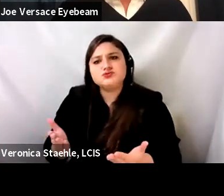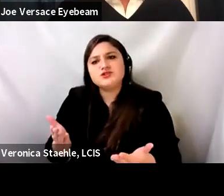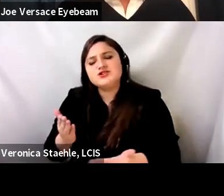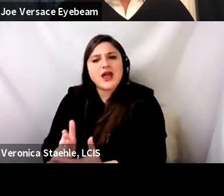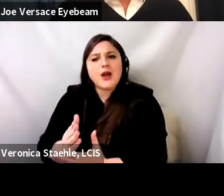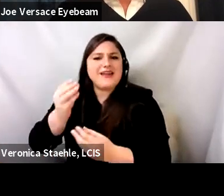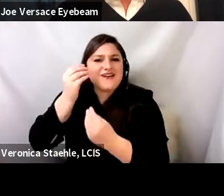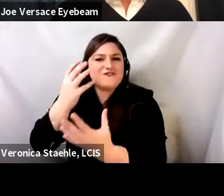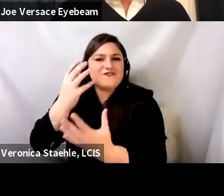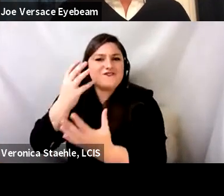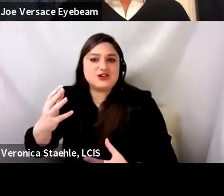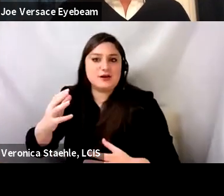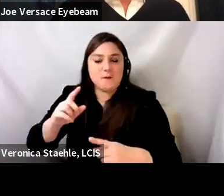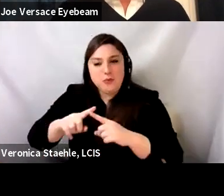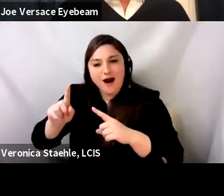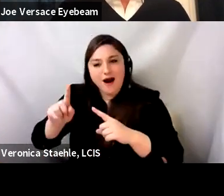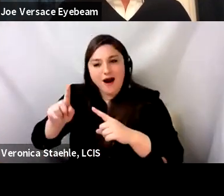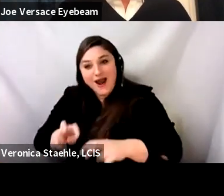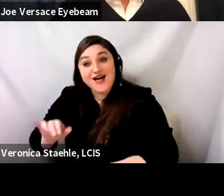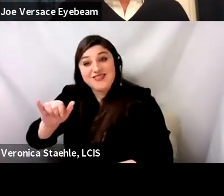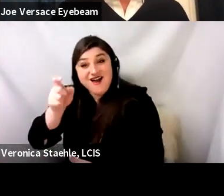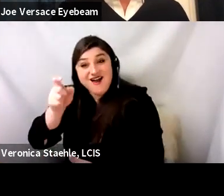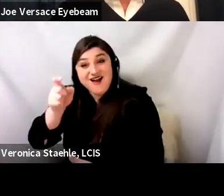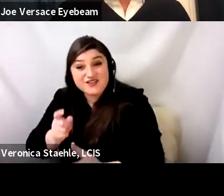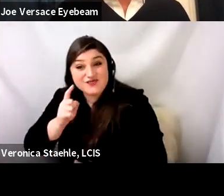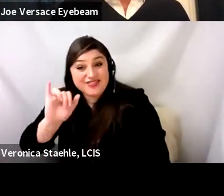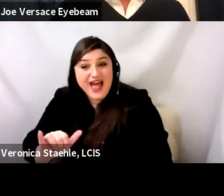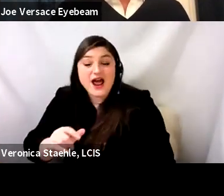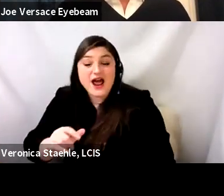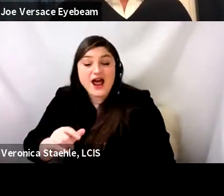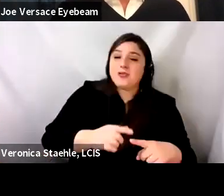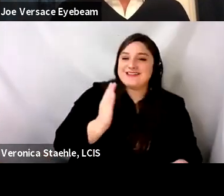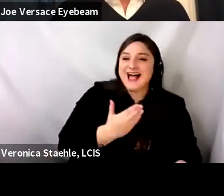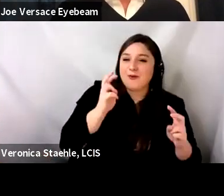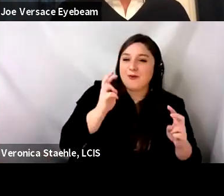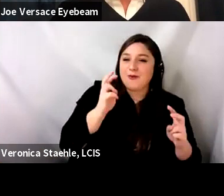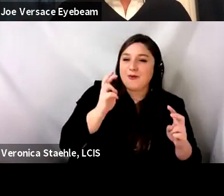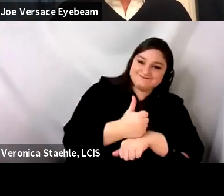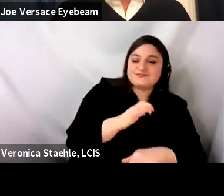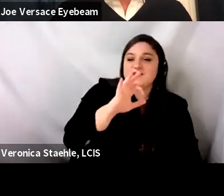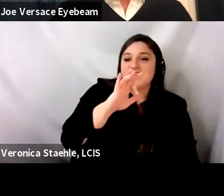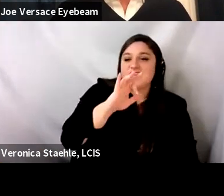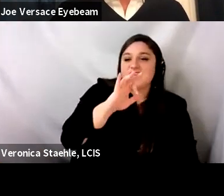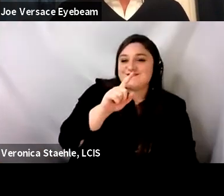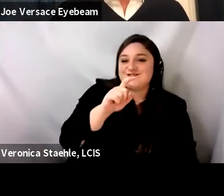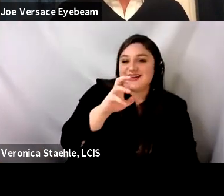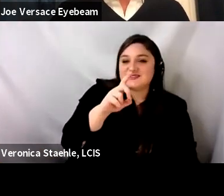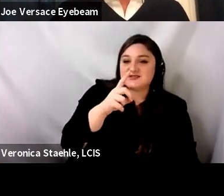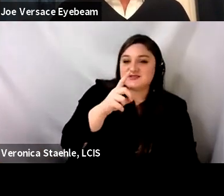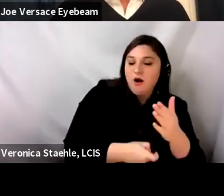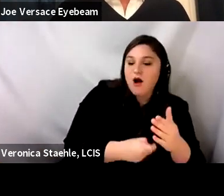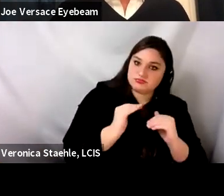Understanding the fixed costs and the real uncertainty about funding is really where Roddy and his senior